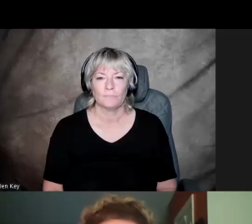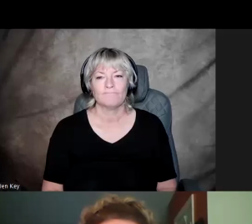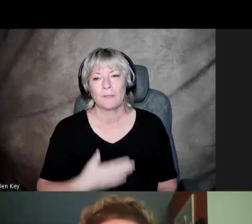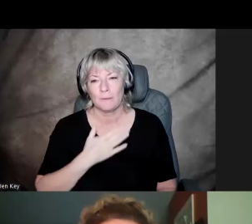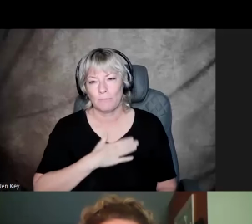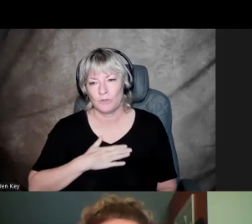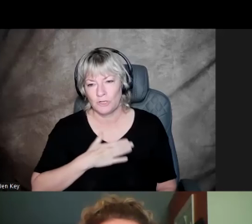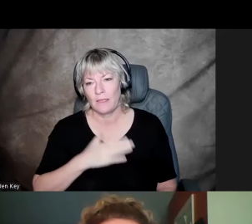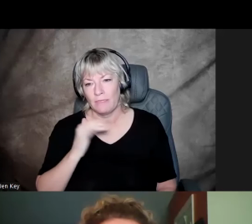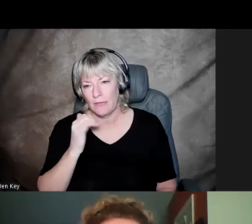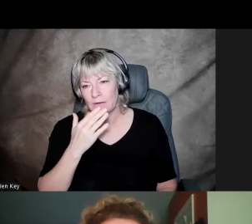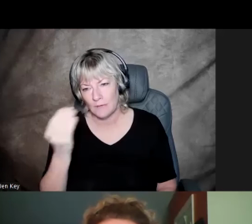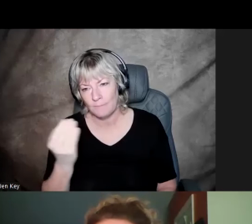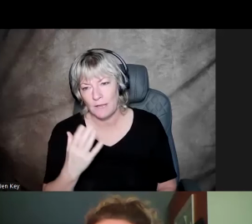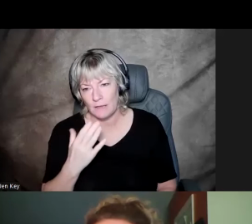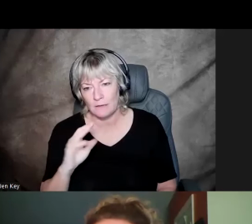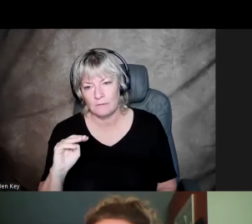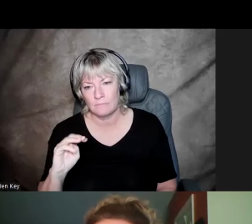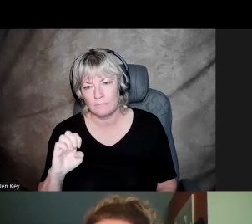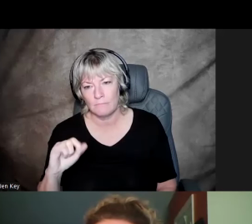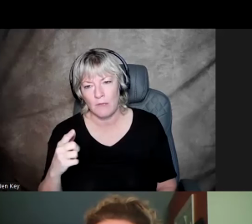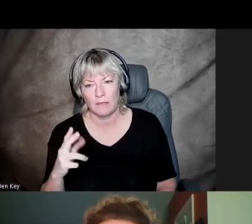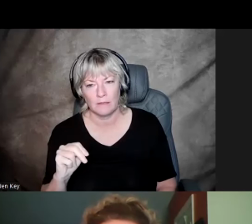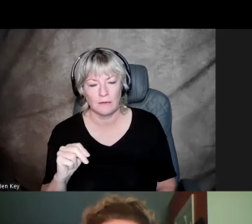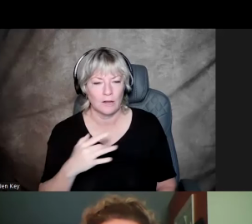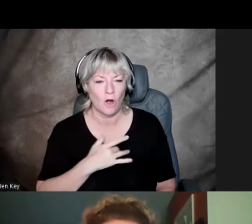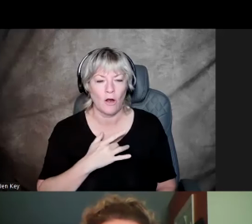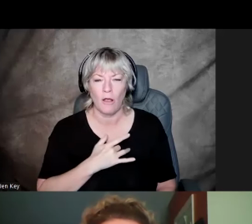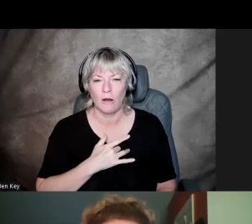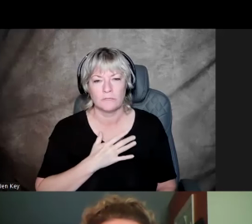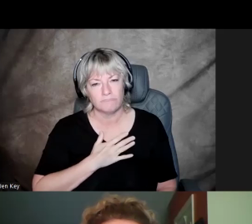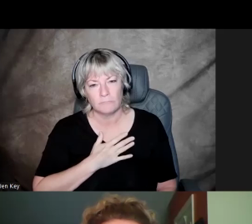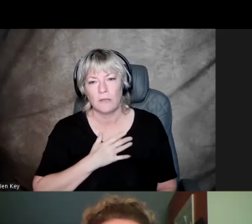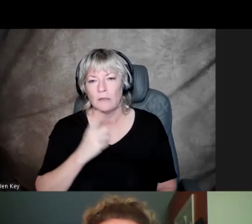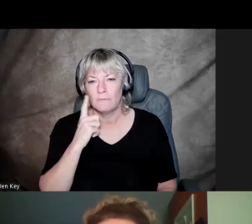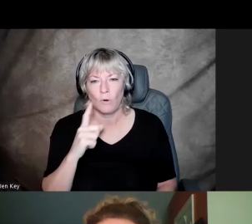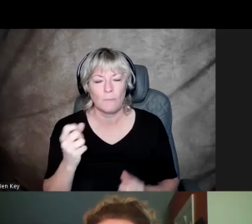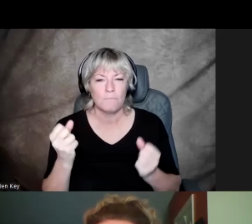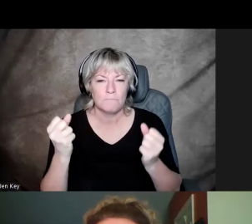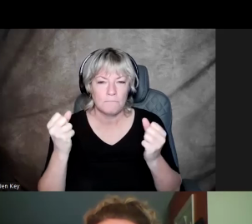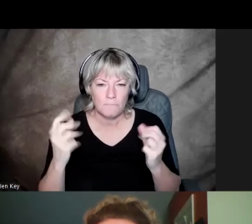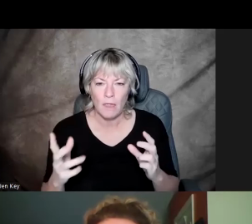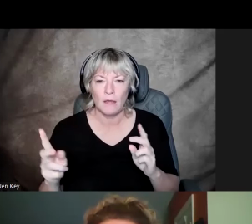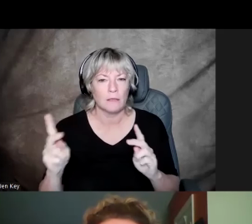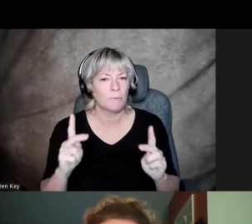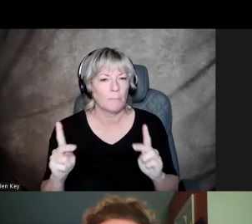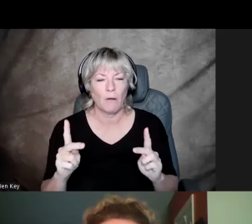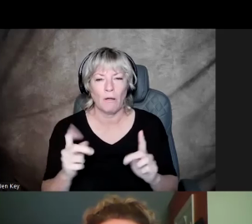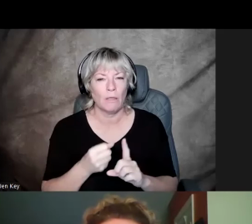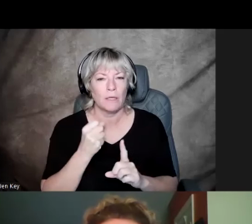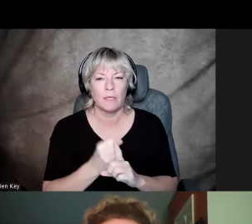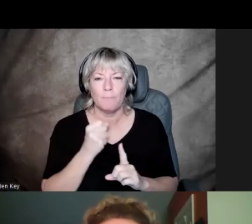Appreciate that update, Megan. And certainly our hearts go out to so many people who've been affected in these